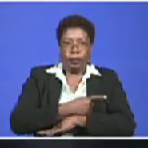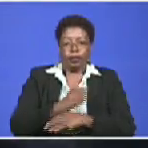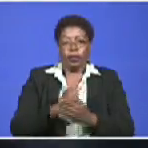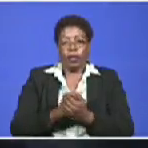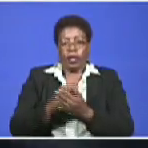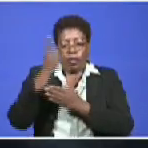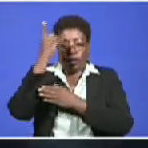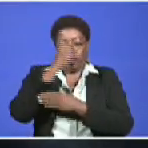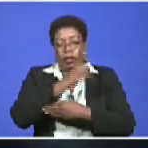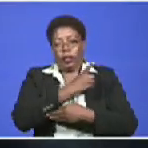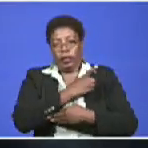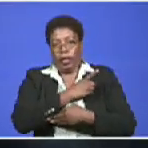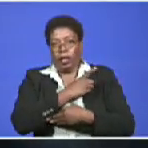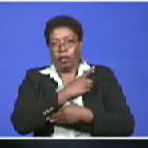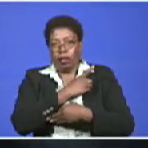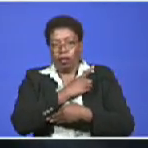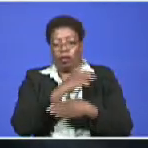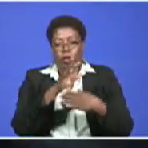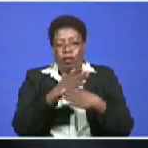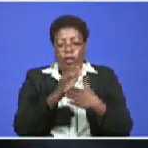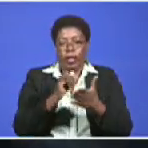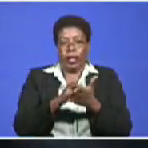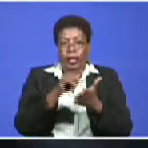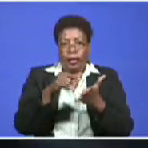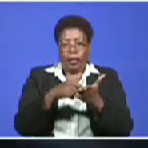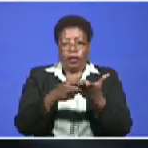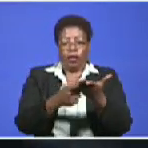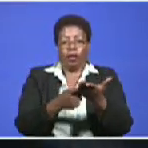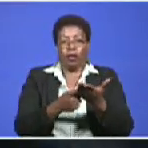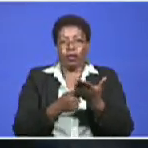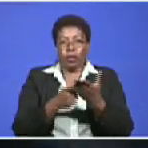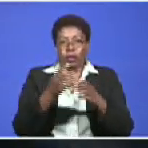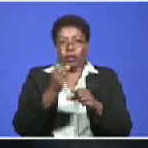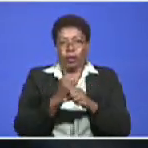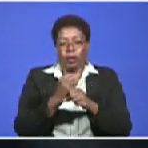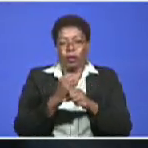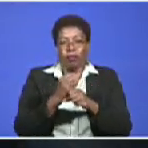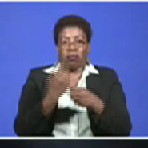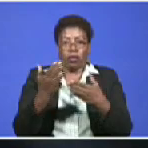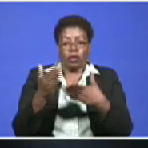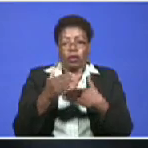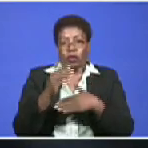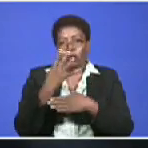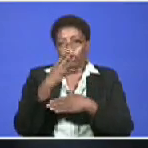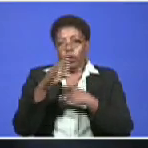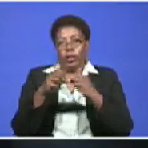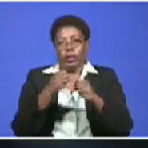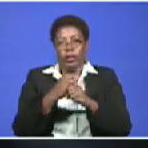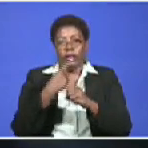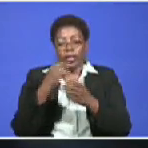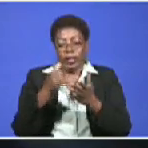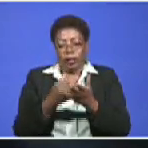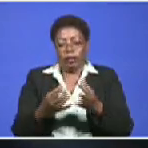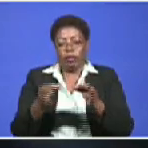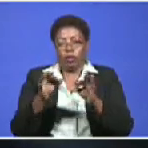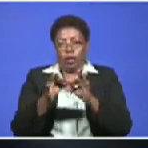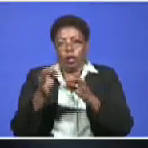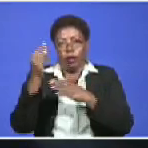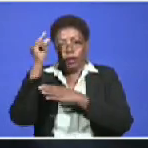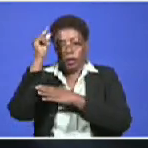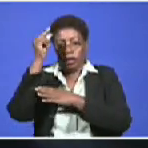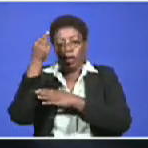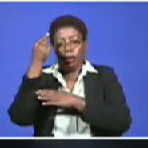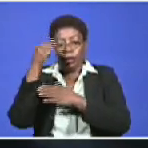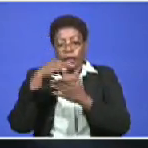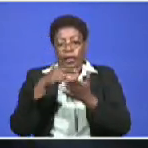Honorable Dionisio de Aguilar, revealed that these negotiations took almost 4 years, but he noted that it was a priority of the government that